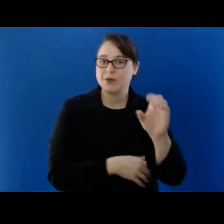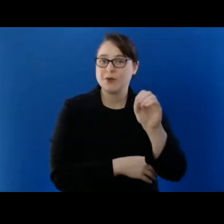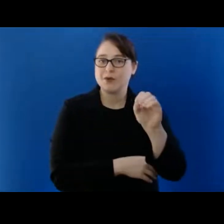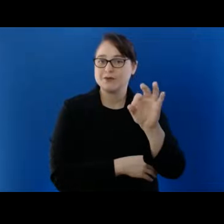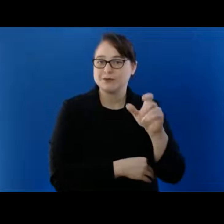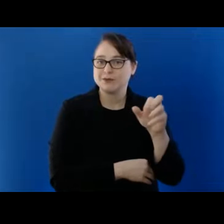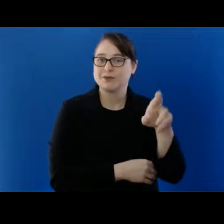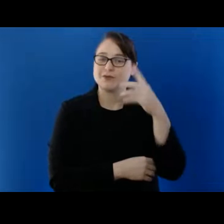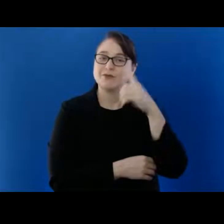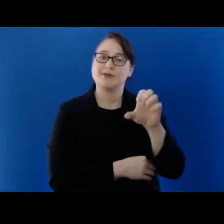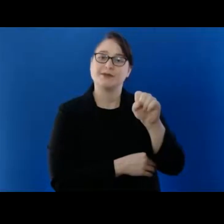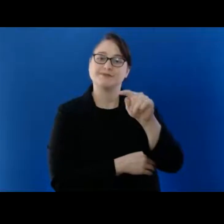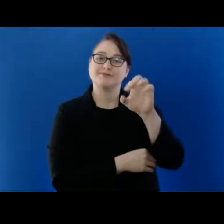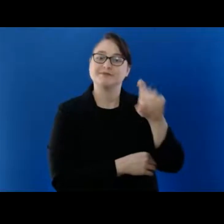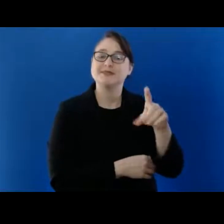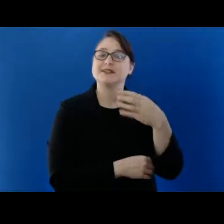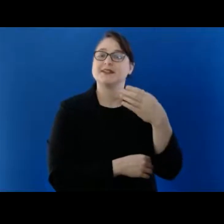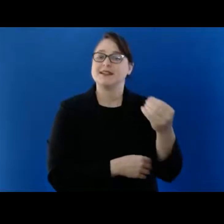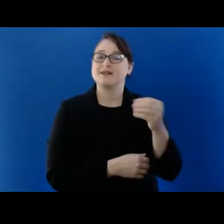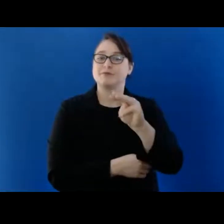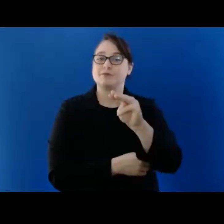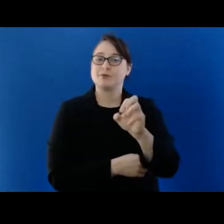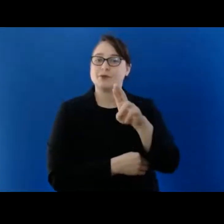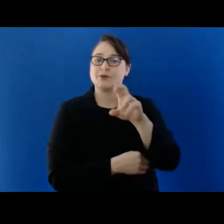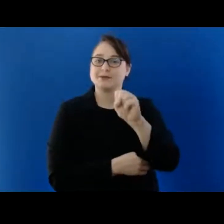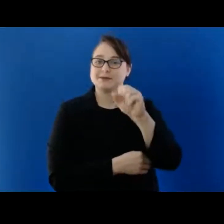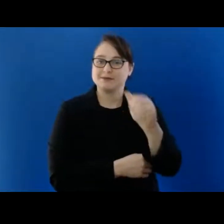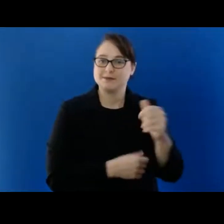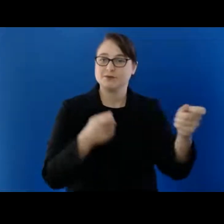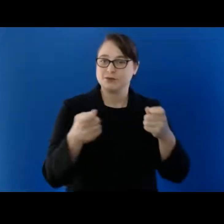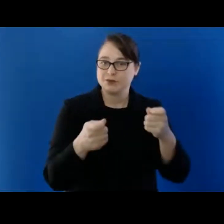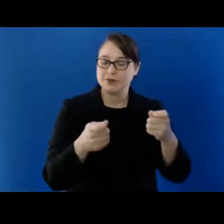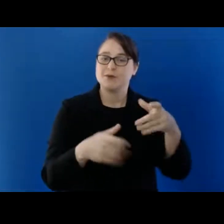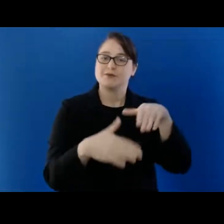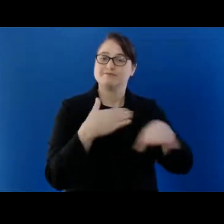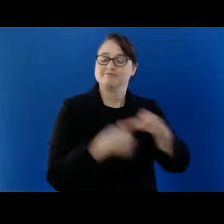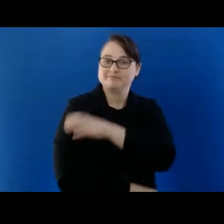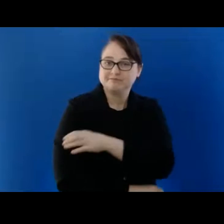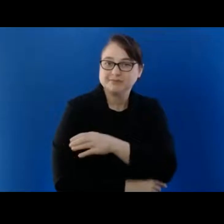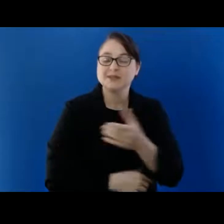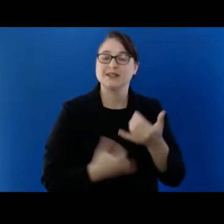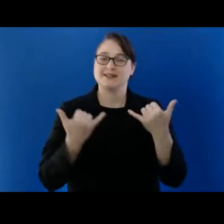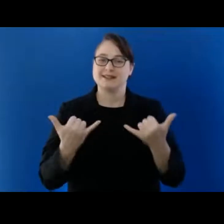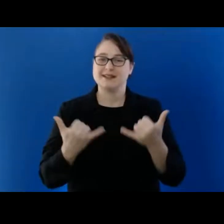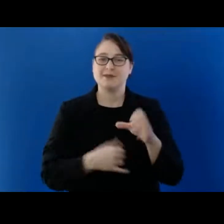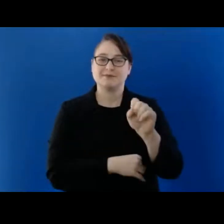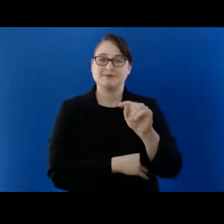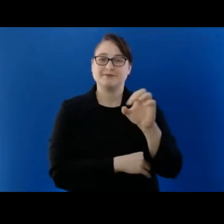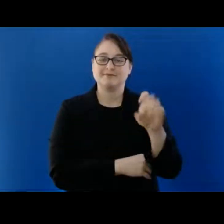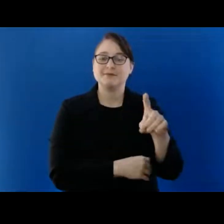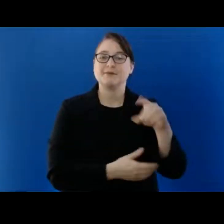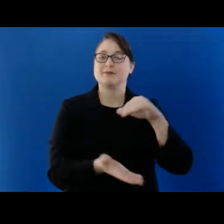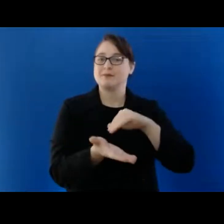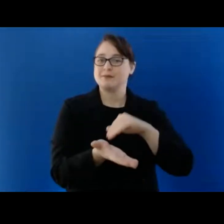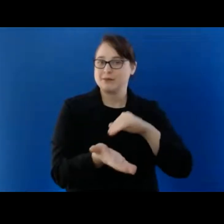tuberculosis control and chest clinics, and currently as the strategic information division STD medical